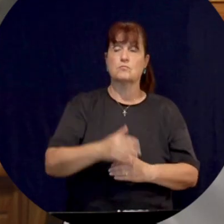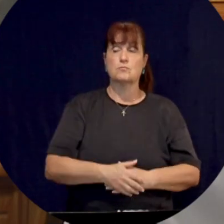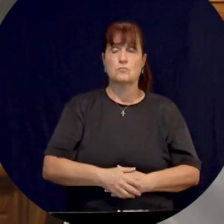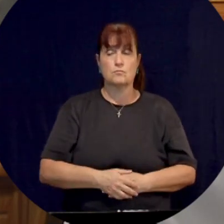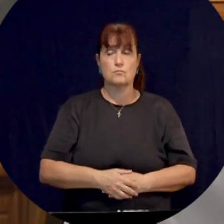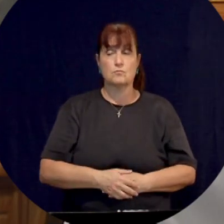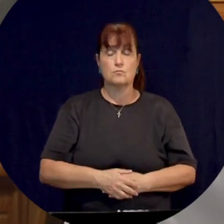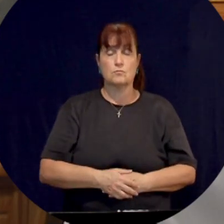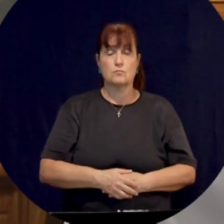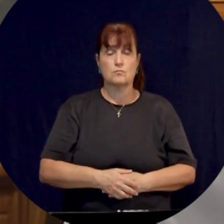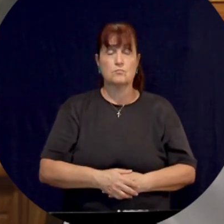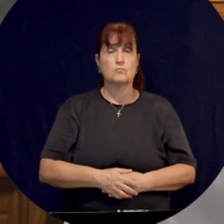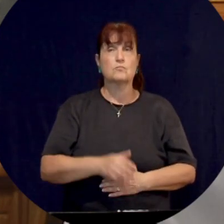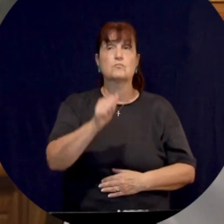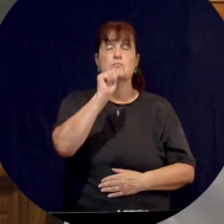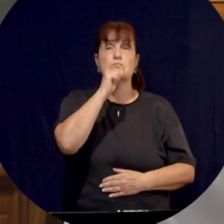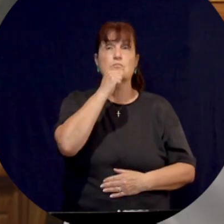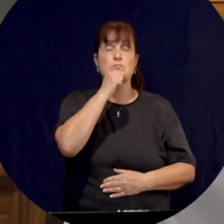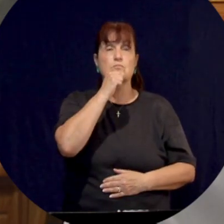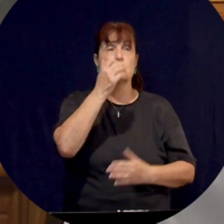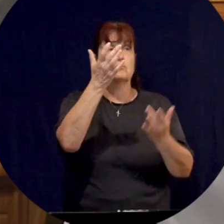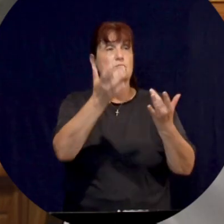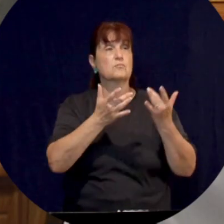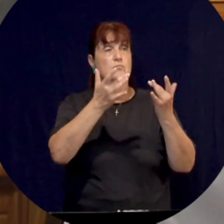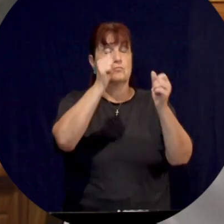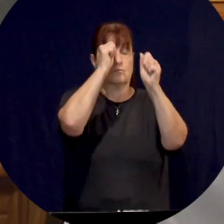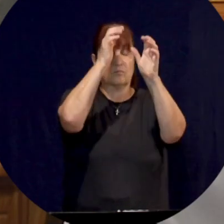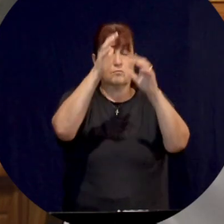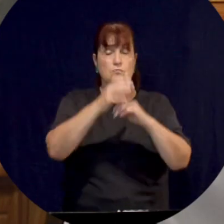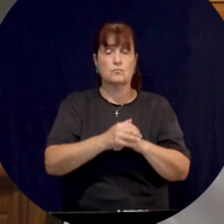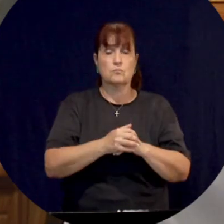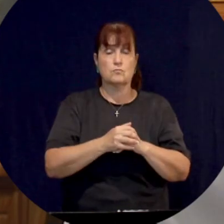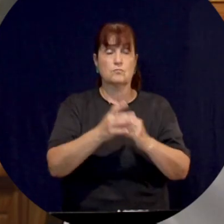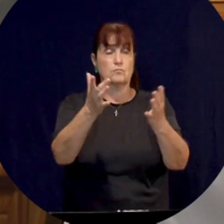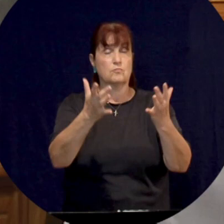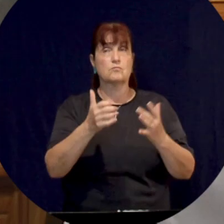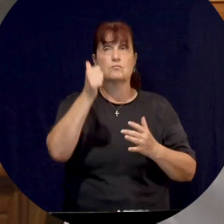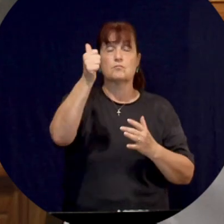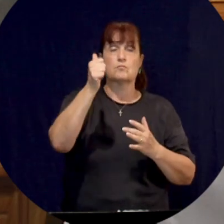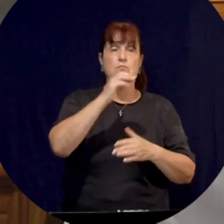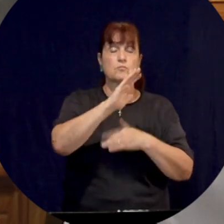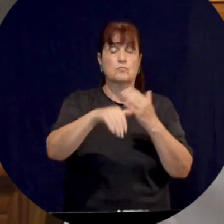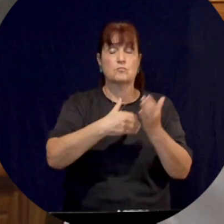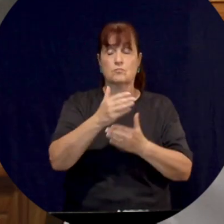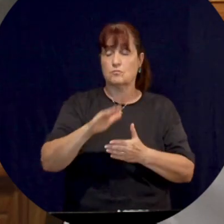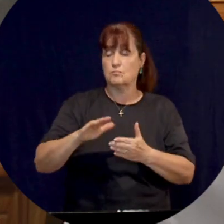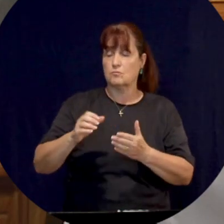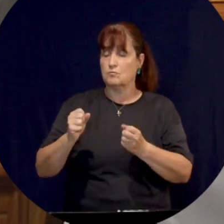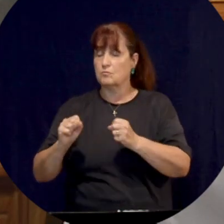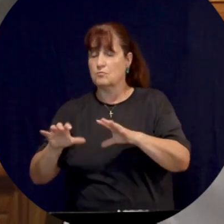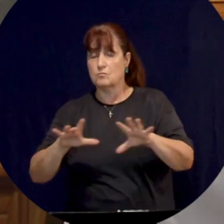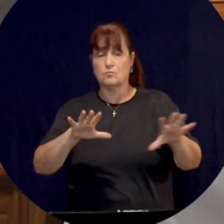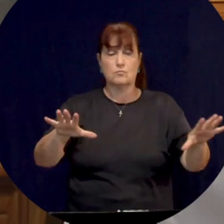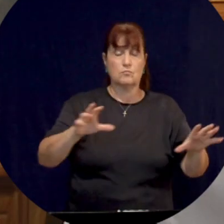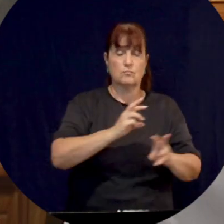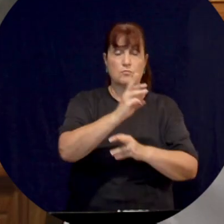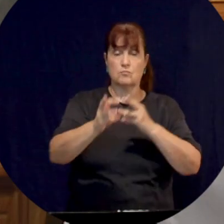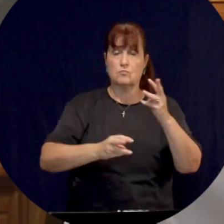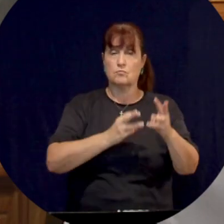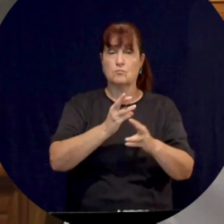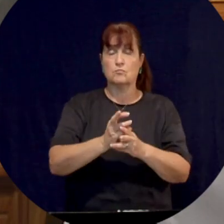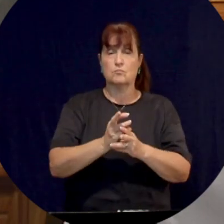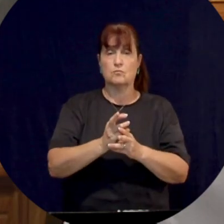you. In your compassion, O merciful Father, gather to yourself all of your children scattered throughout the